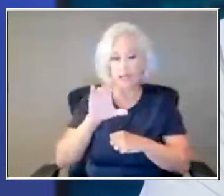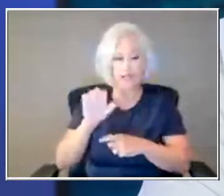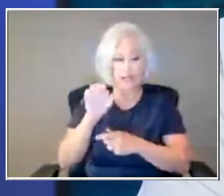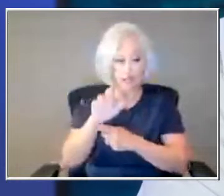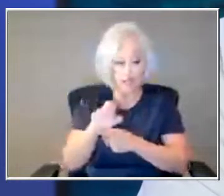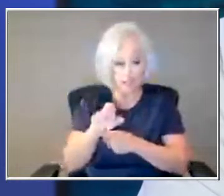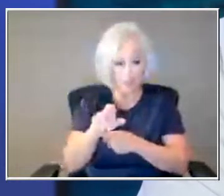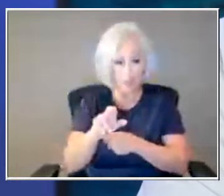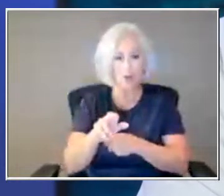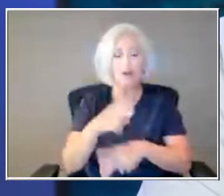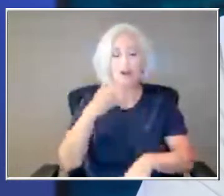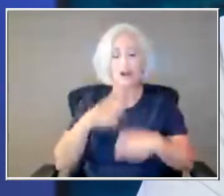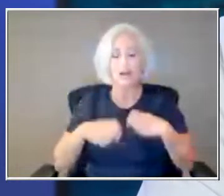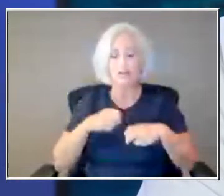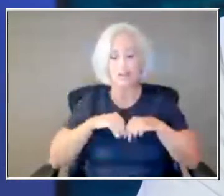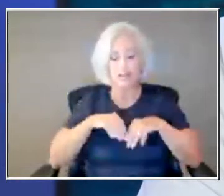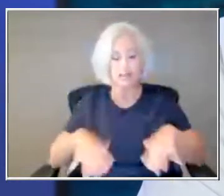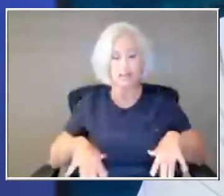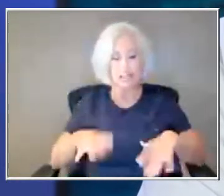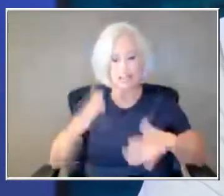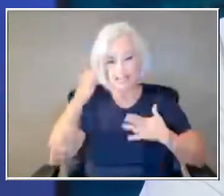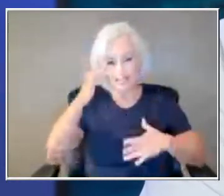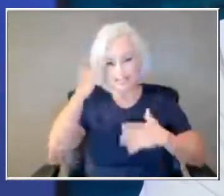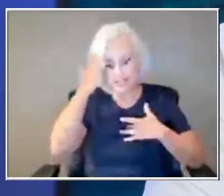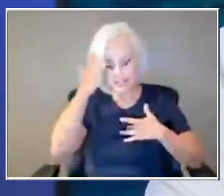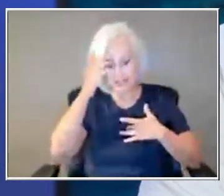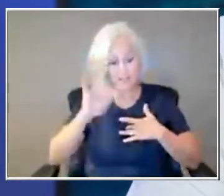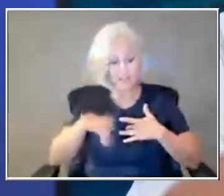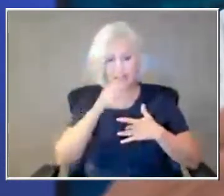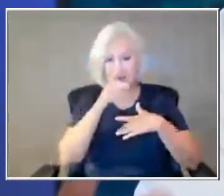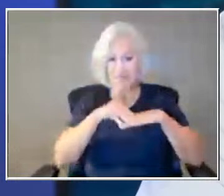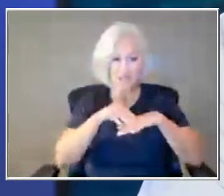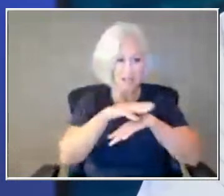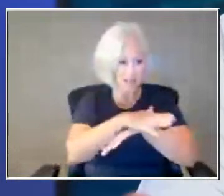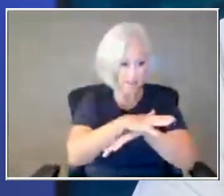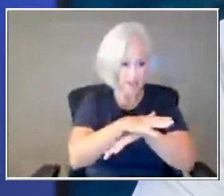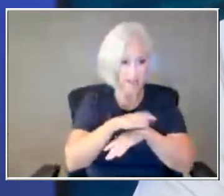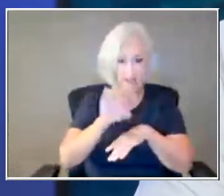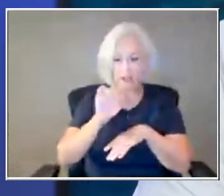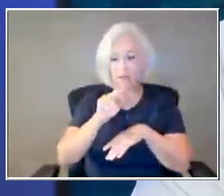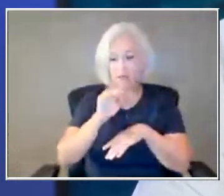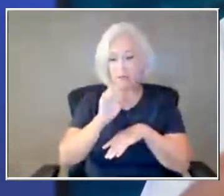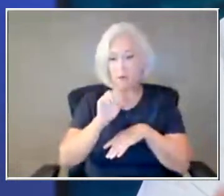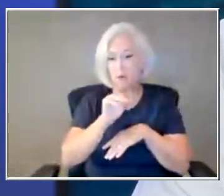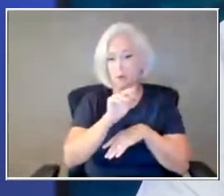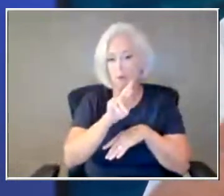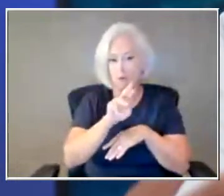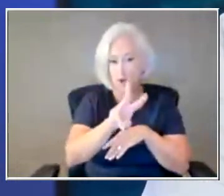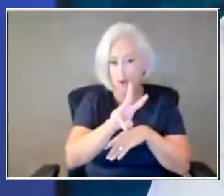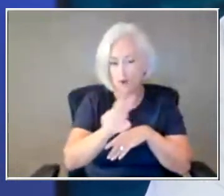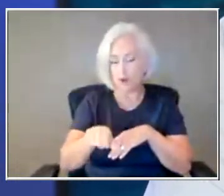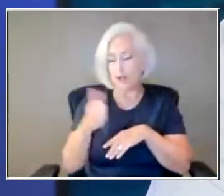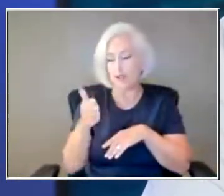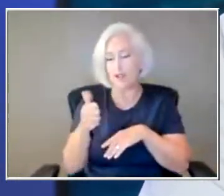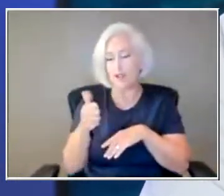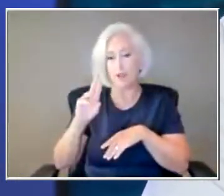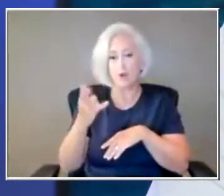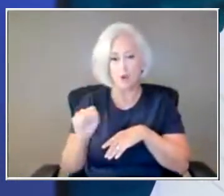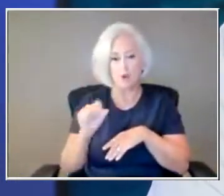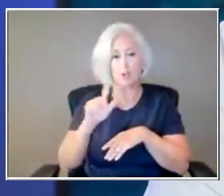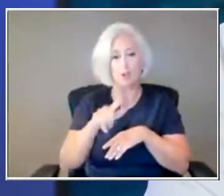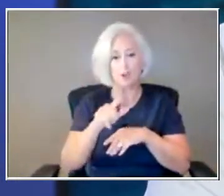disease. And it does not affect or harm the bone marrow and other organs to the extent that repeating something like Pluvicto